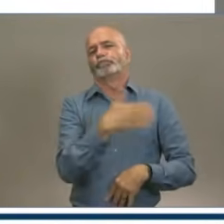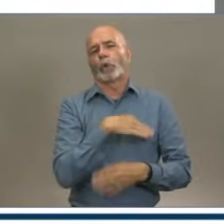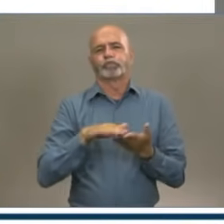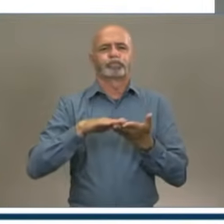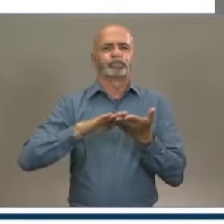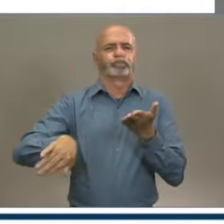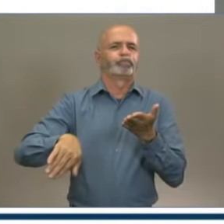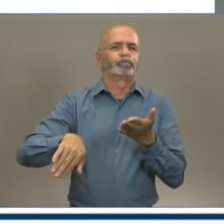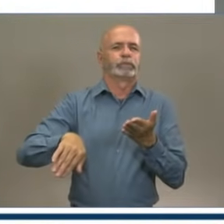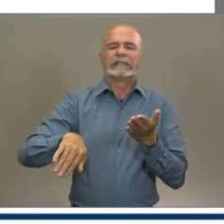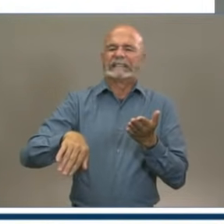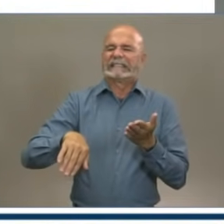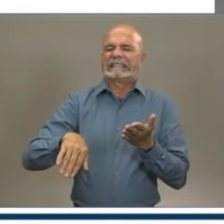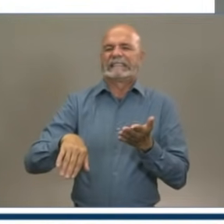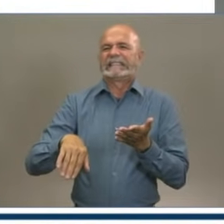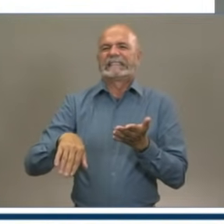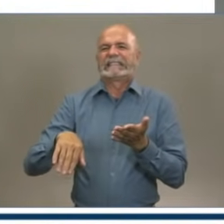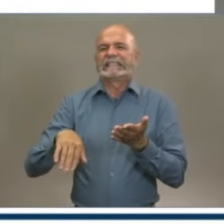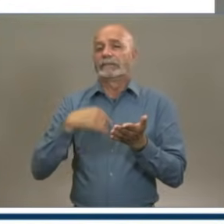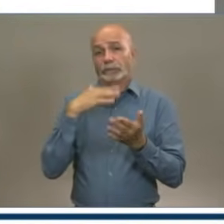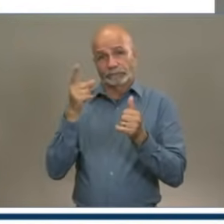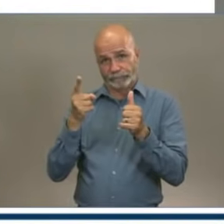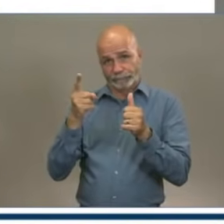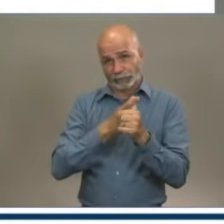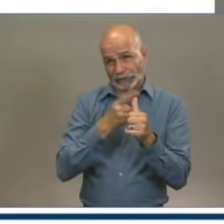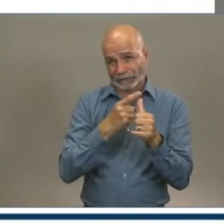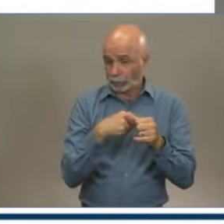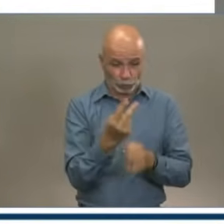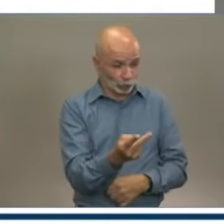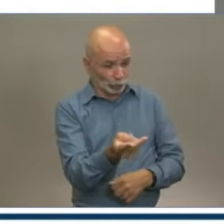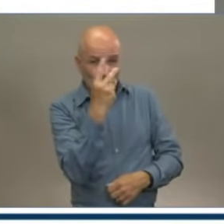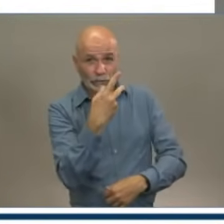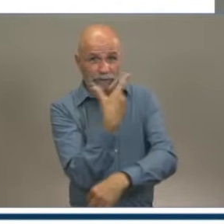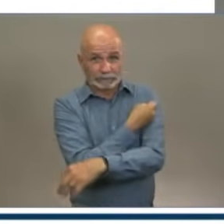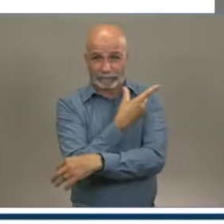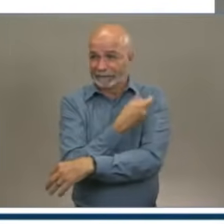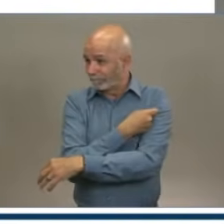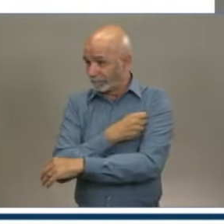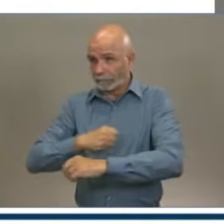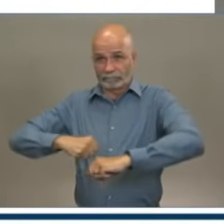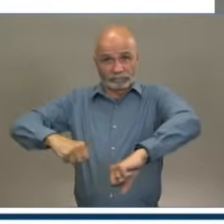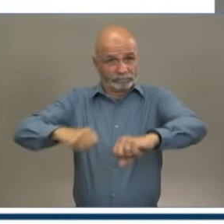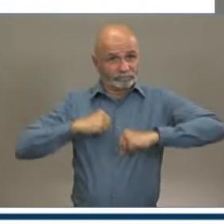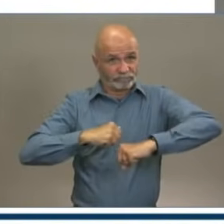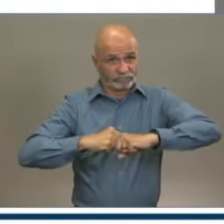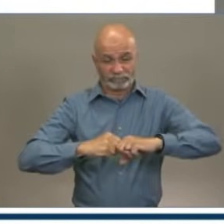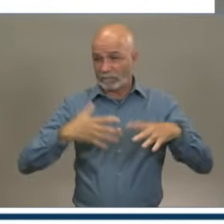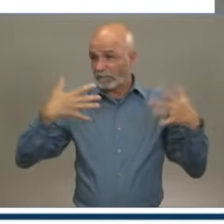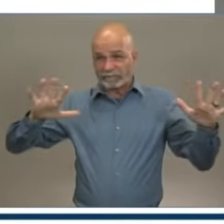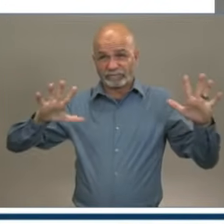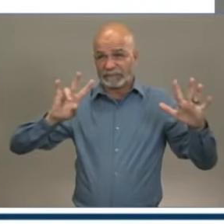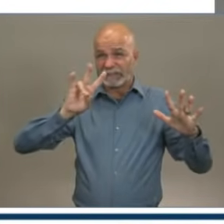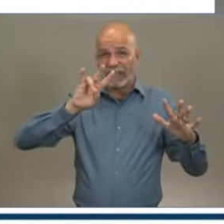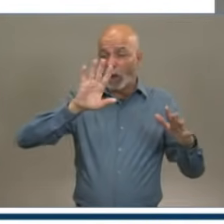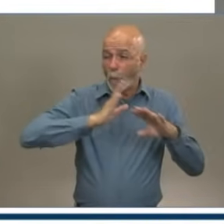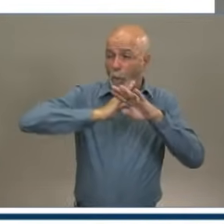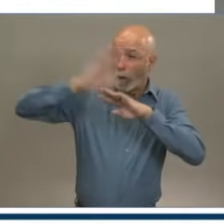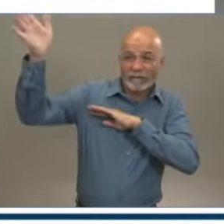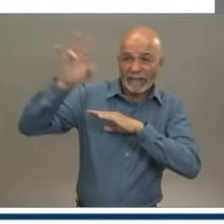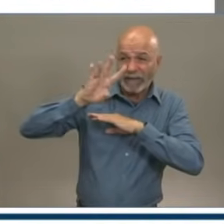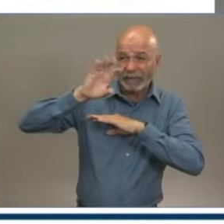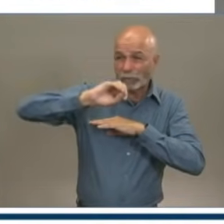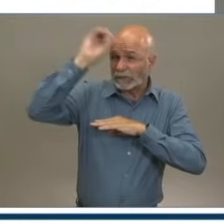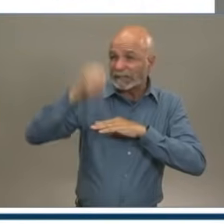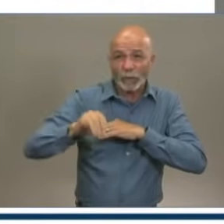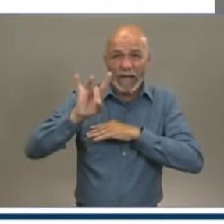the public health measures, until the layer of 2-dose vaccine coverage is strong enough. If we boost our vaccine coverage